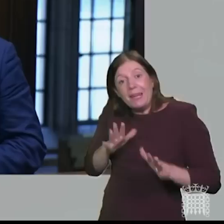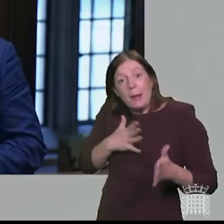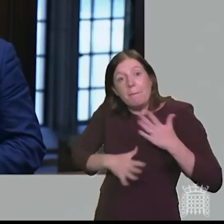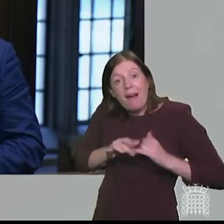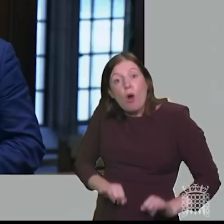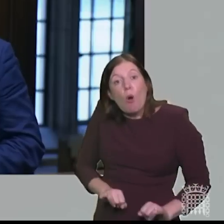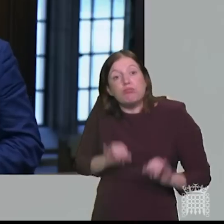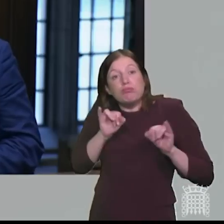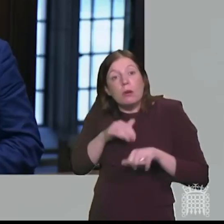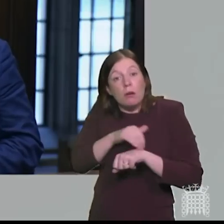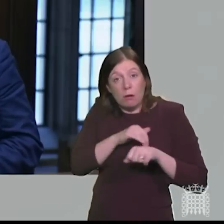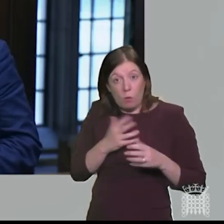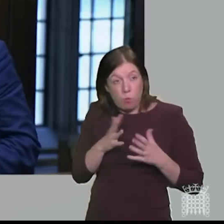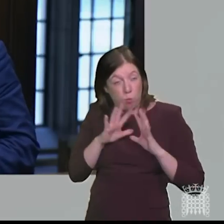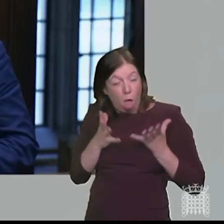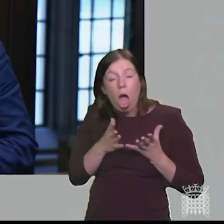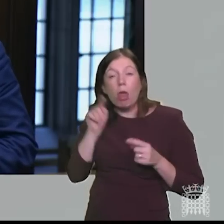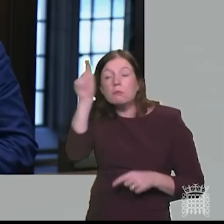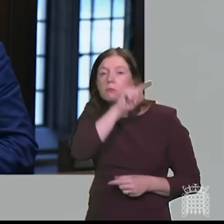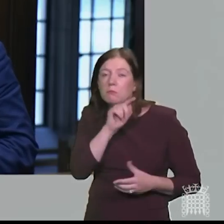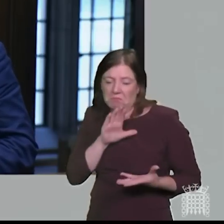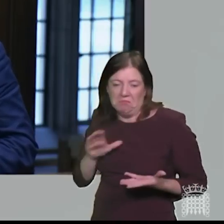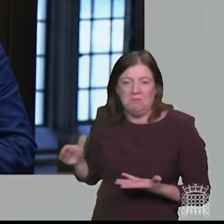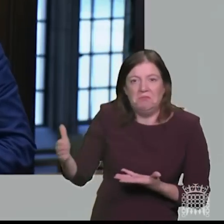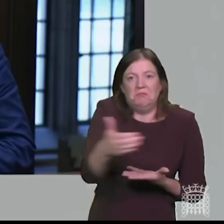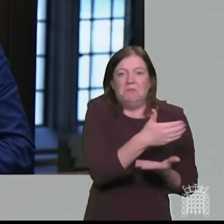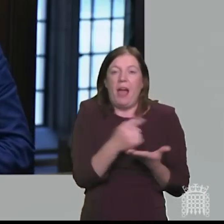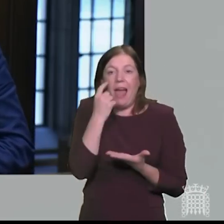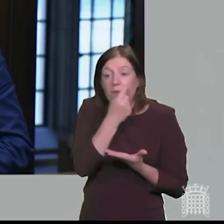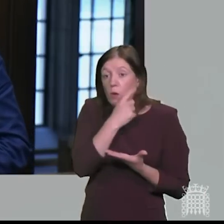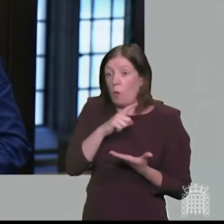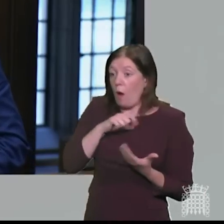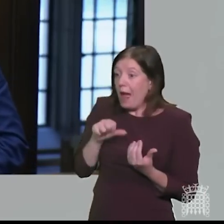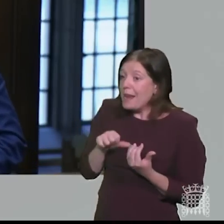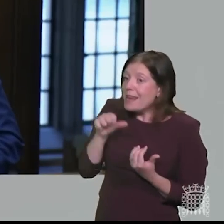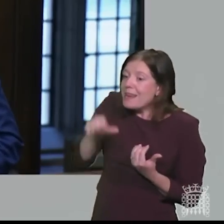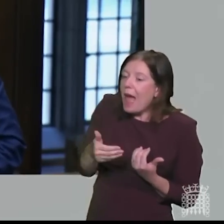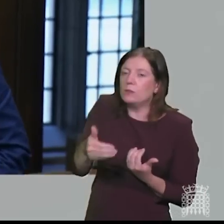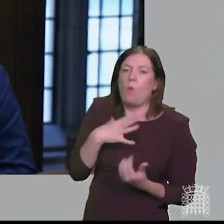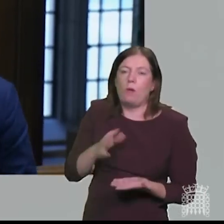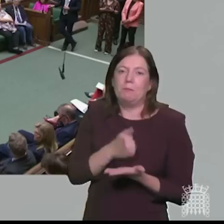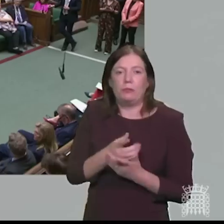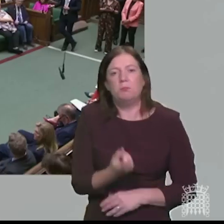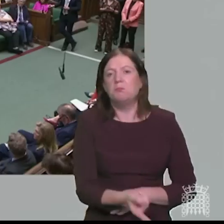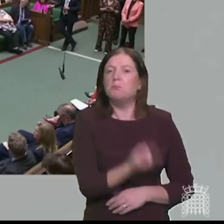crimes that have been committed across the world so that these criminals, no matter what happens, can be brought to justice in